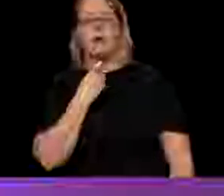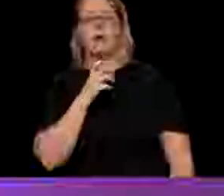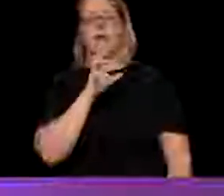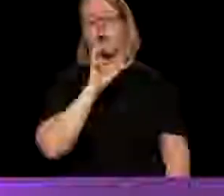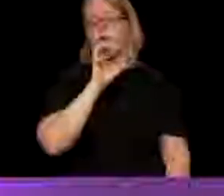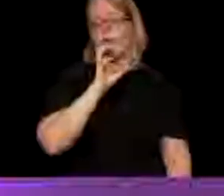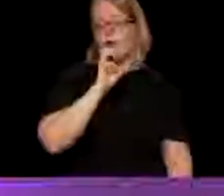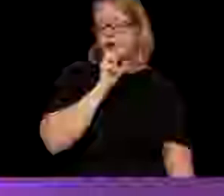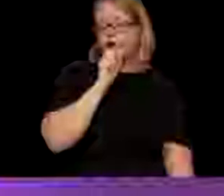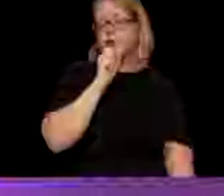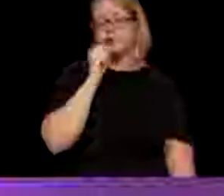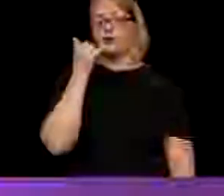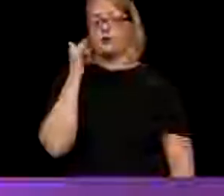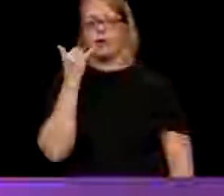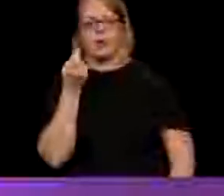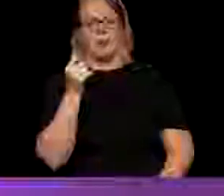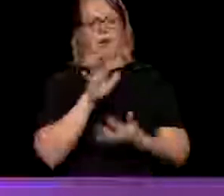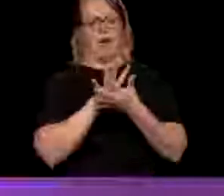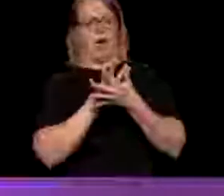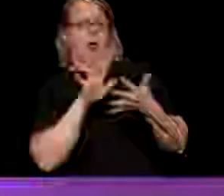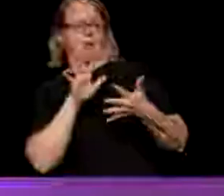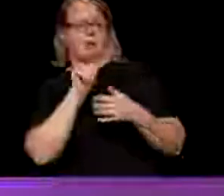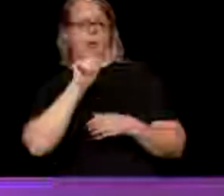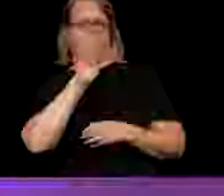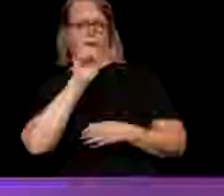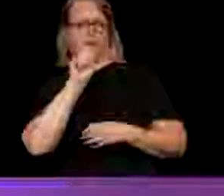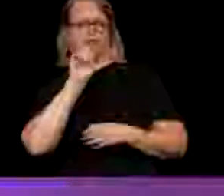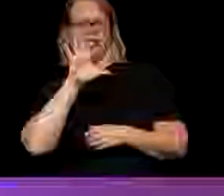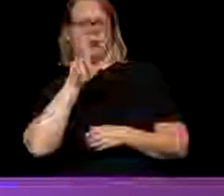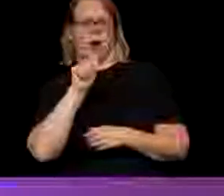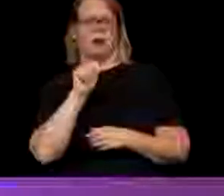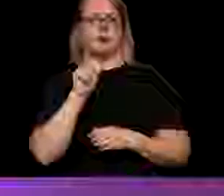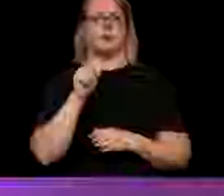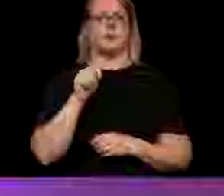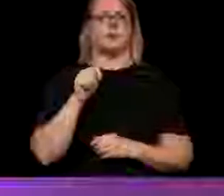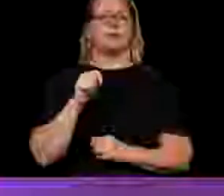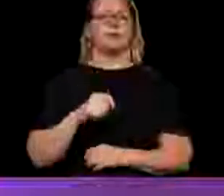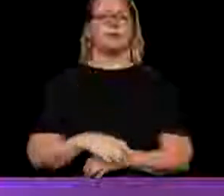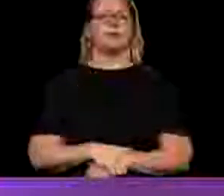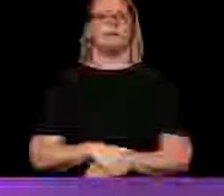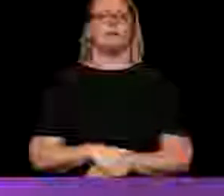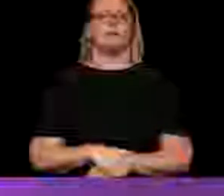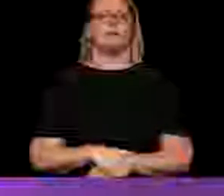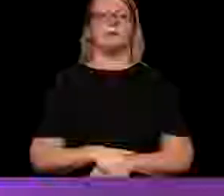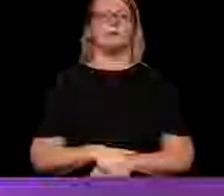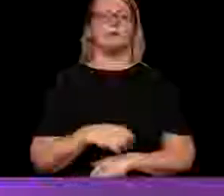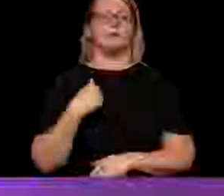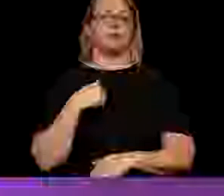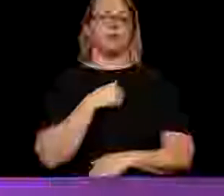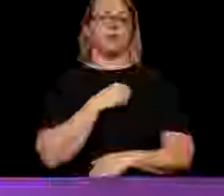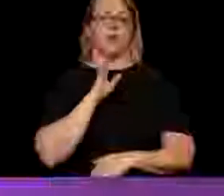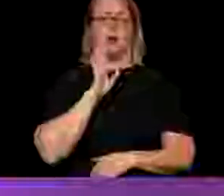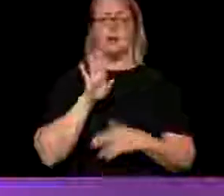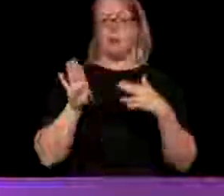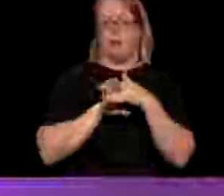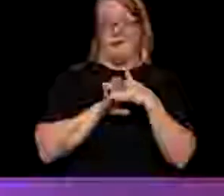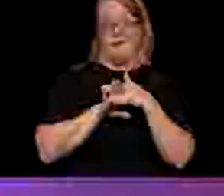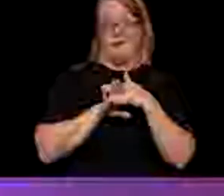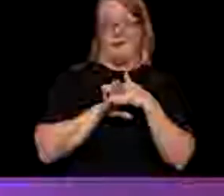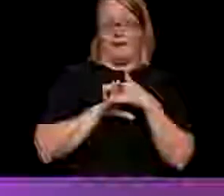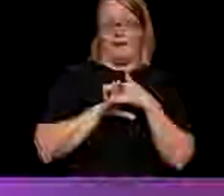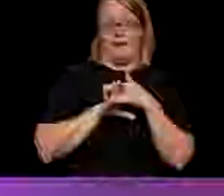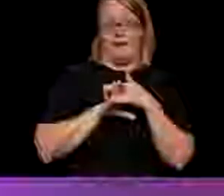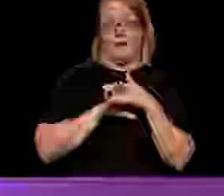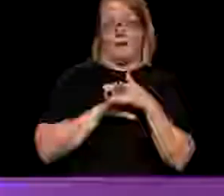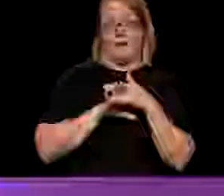orange, and then yellow. We're gonna let this dry a bit so you can go grab your pumpkin coffee or get your hot cider.